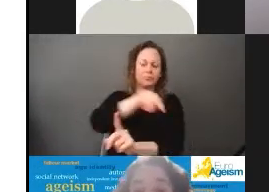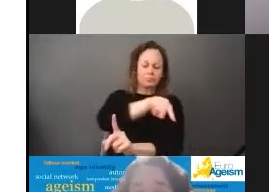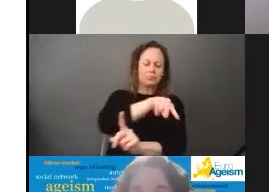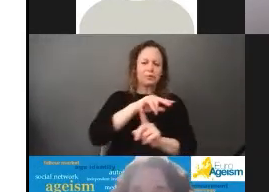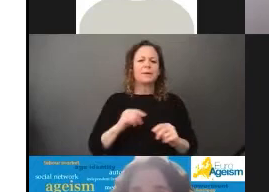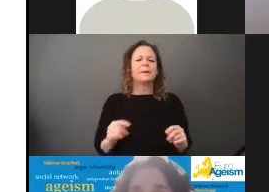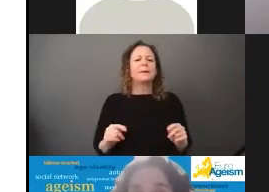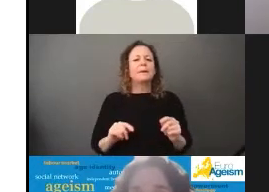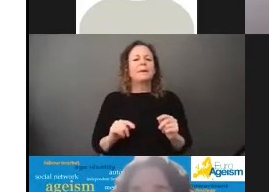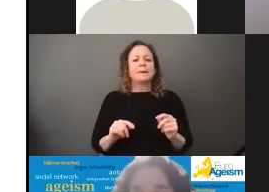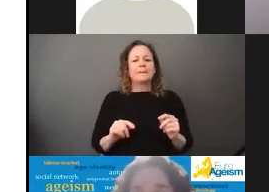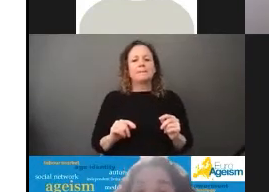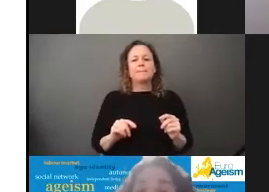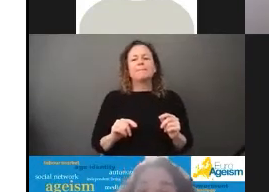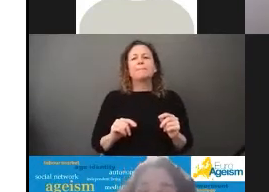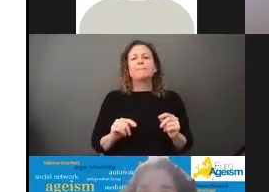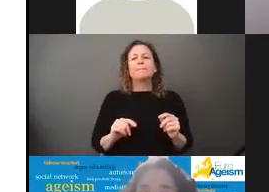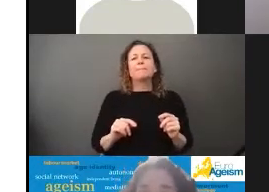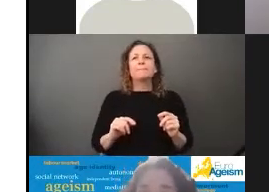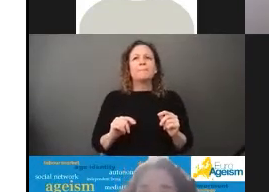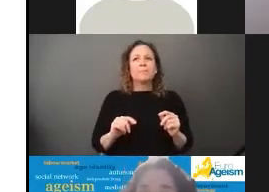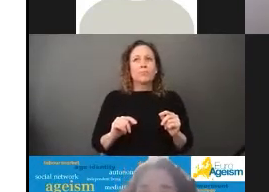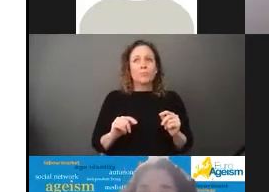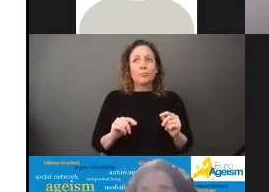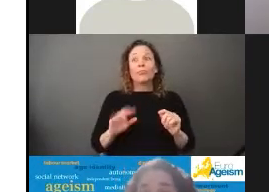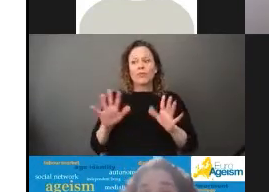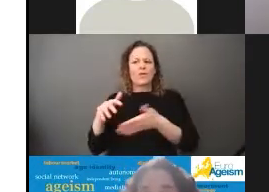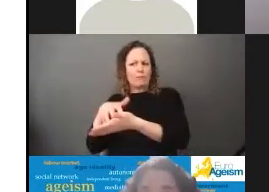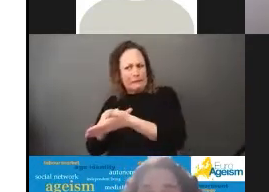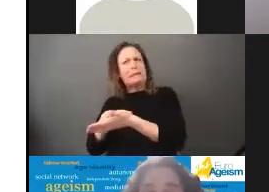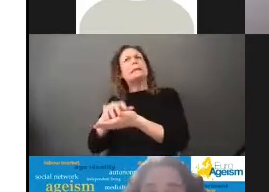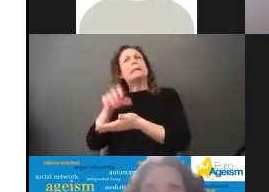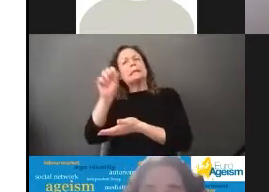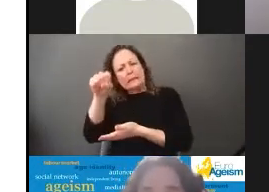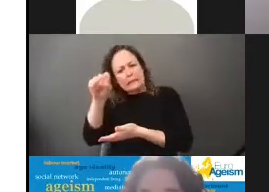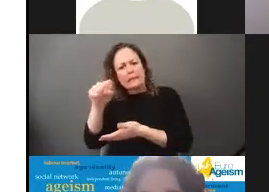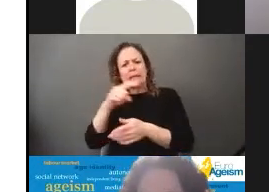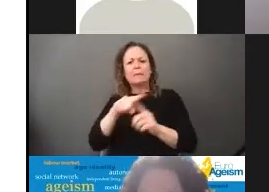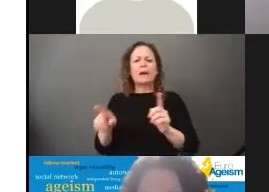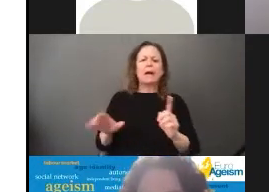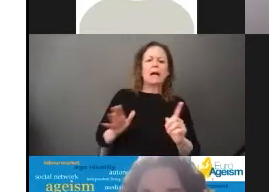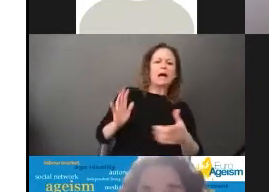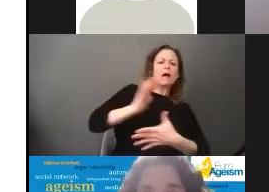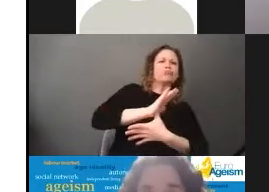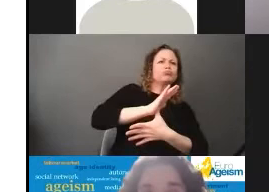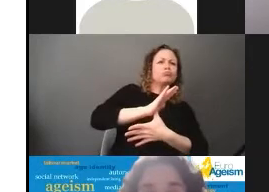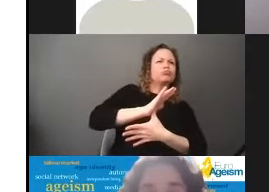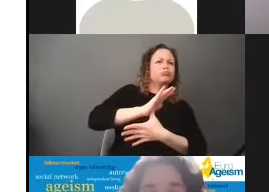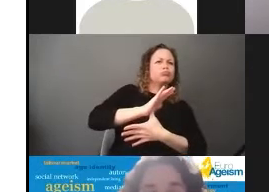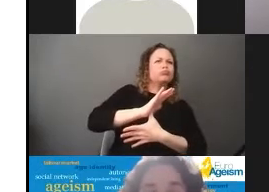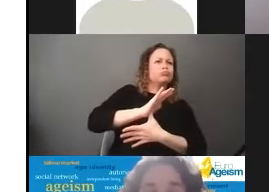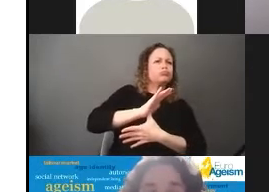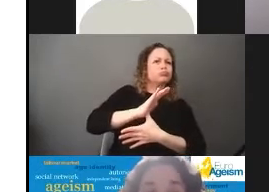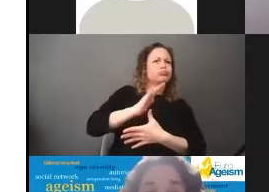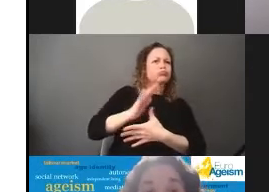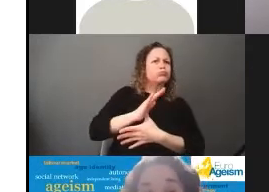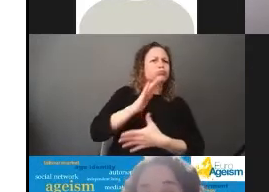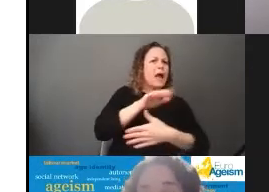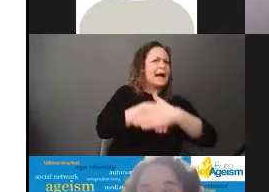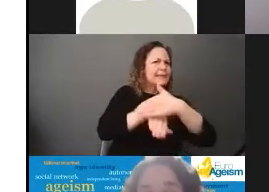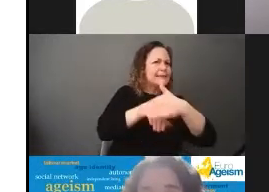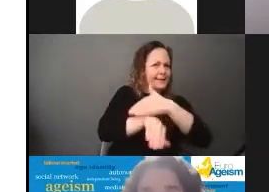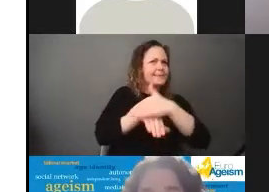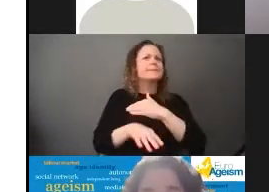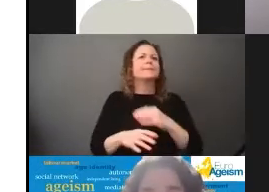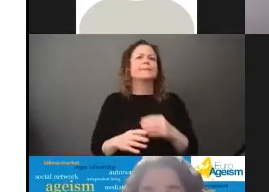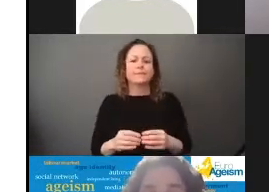versus vulnerability axis. And that's how they thought that the priority should be given. And I'm going to give an example first of a